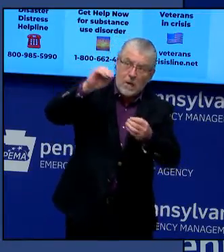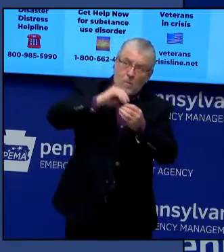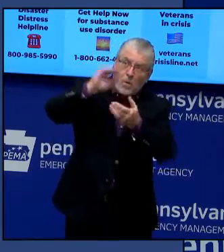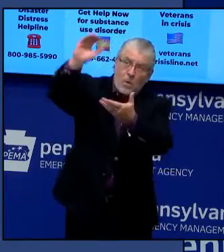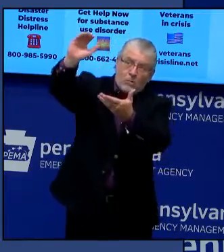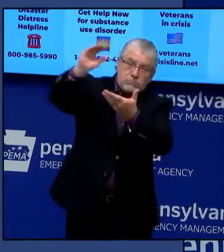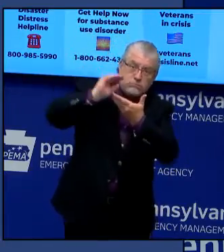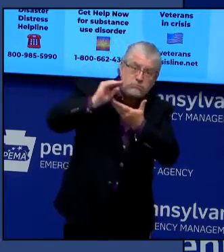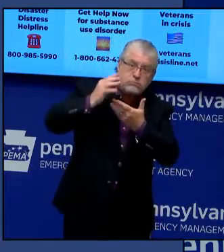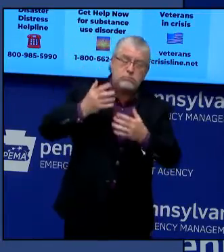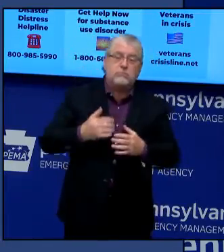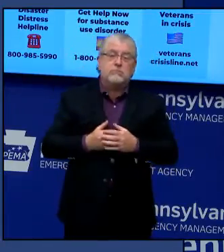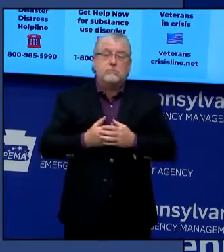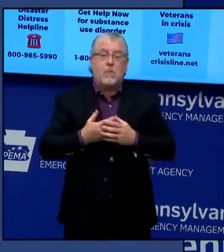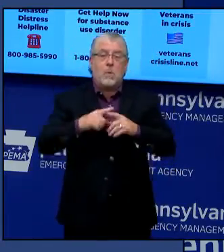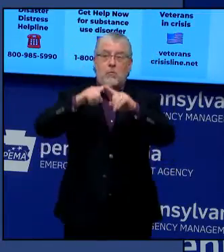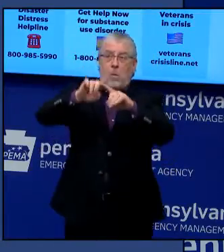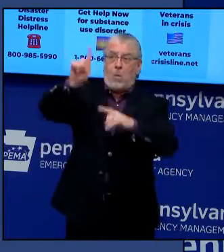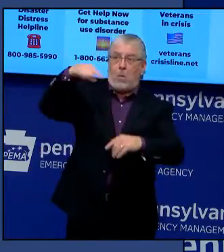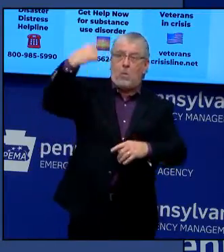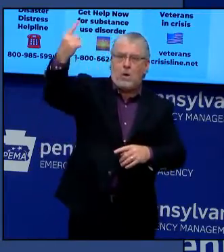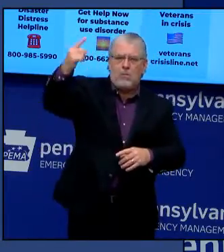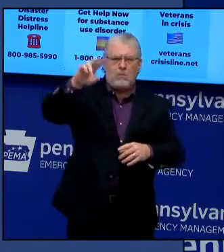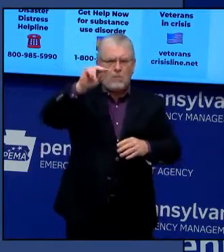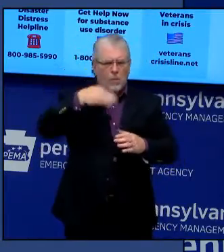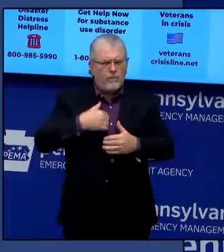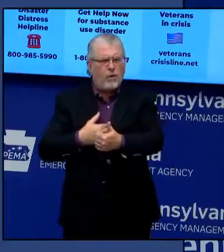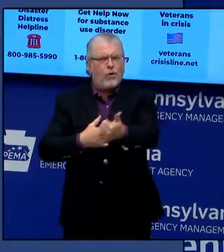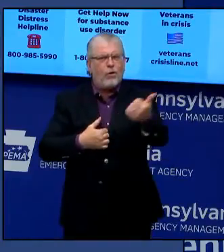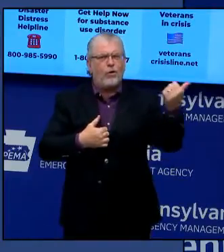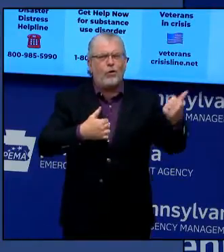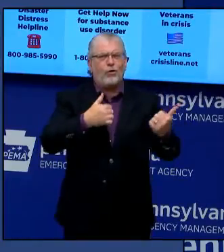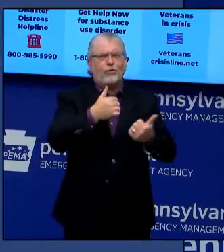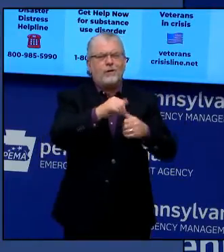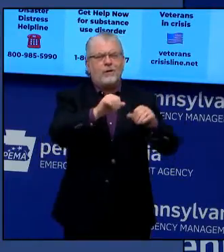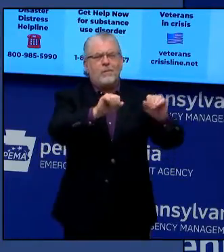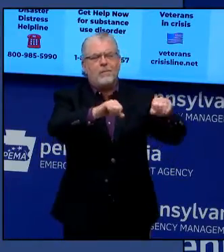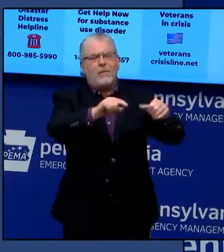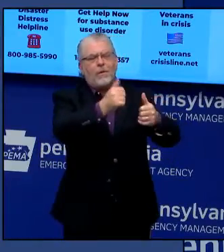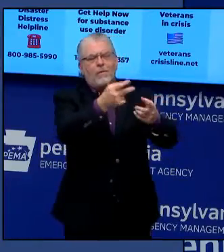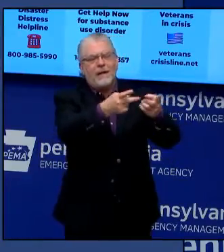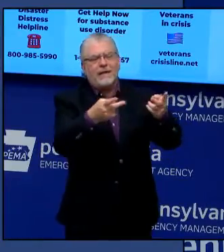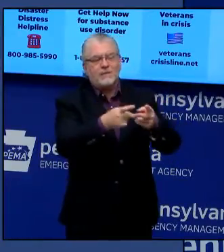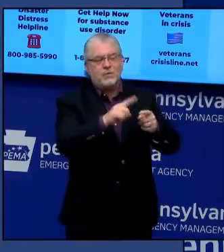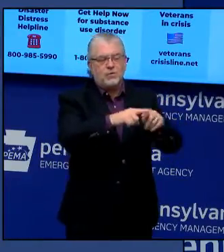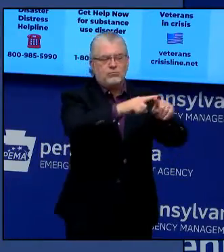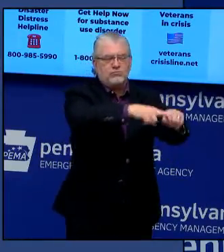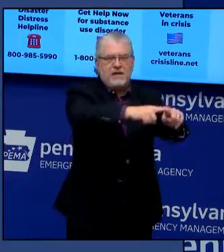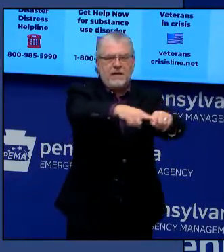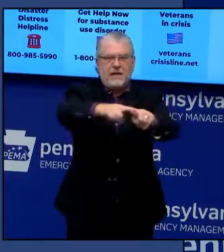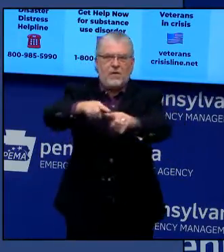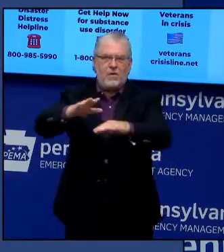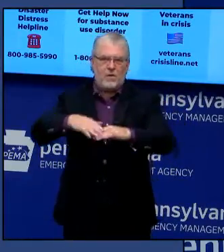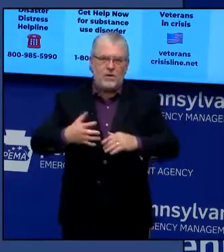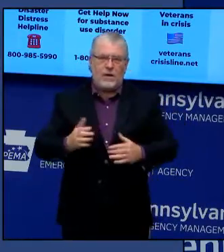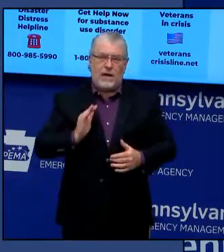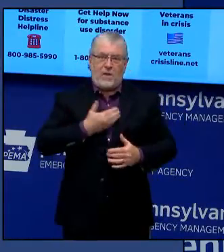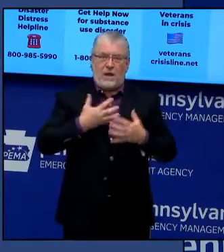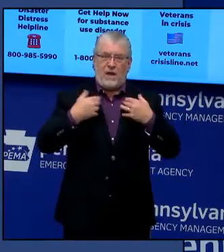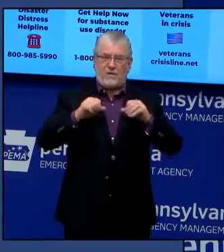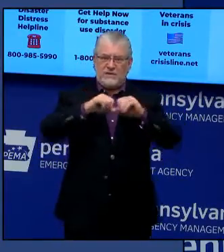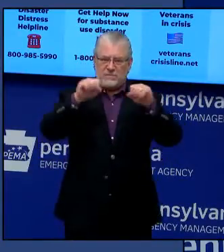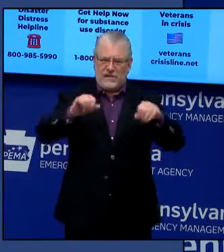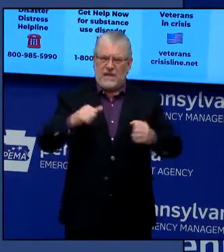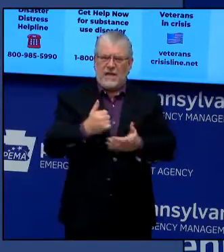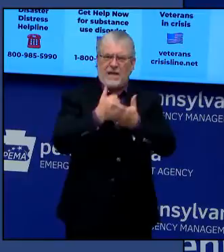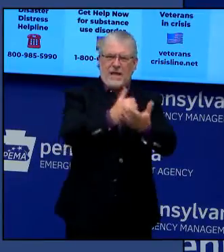them, and then we're going to rely upon our hospitals and fantastic health systems to help supply it where we need it most, which is in the moment